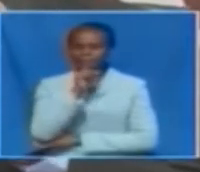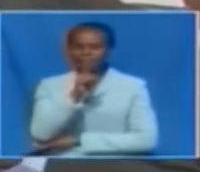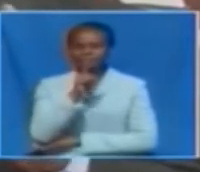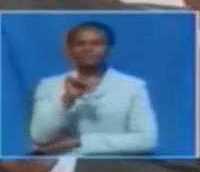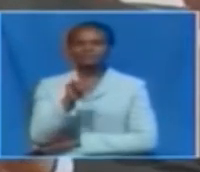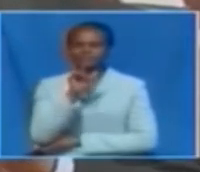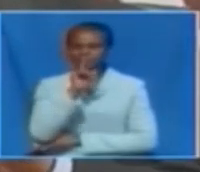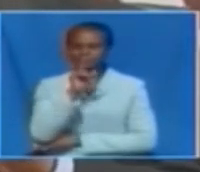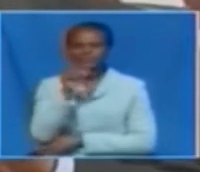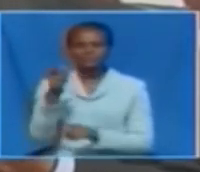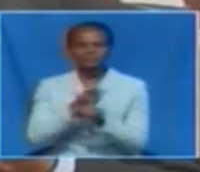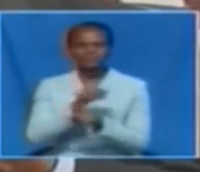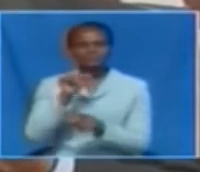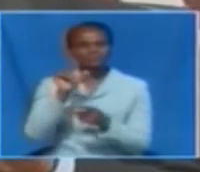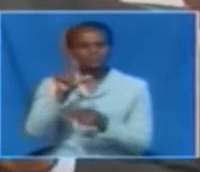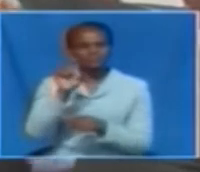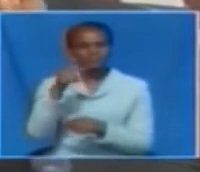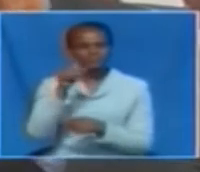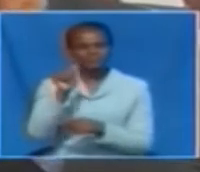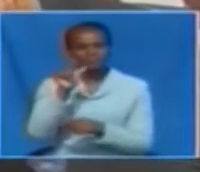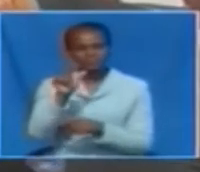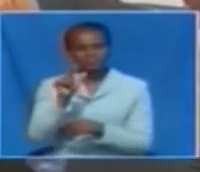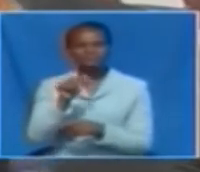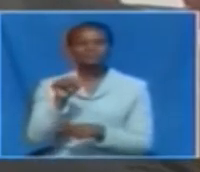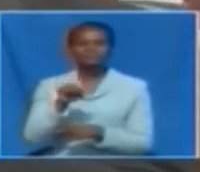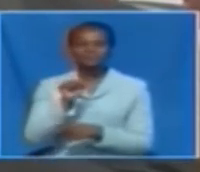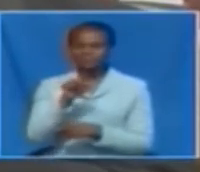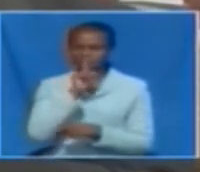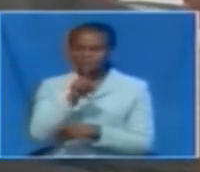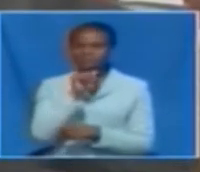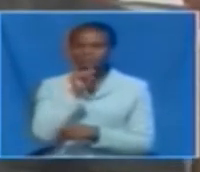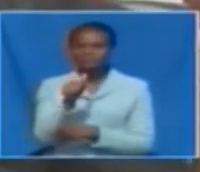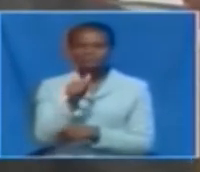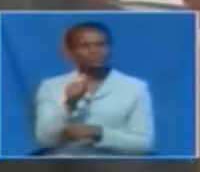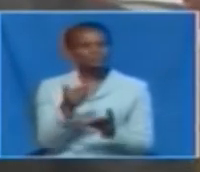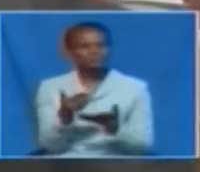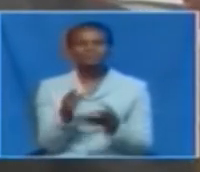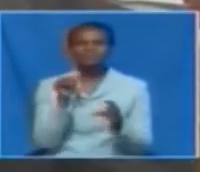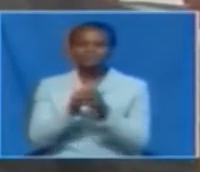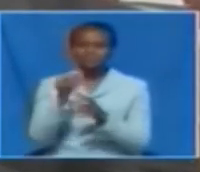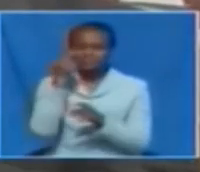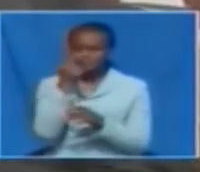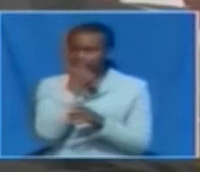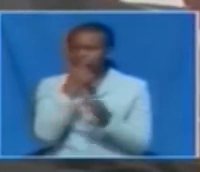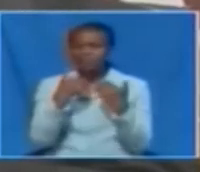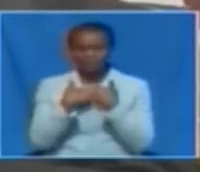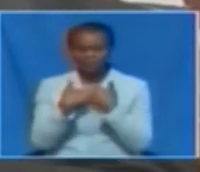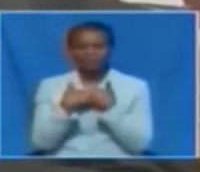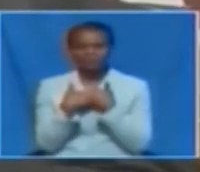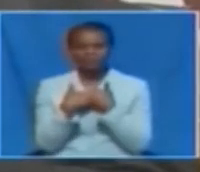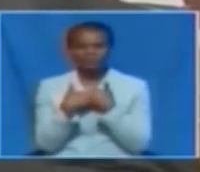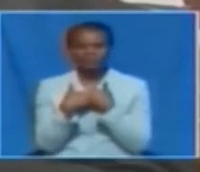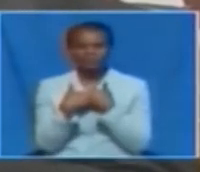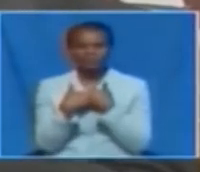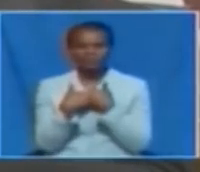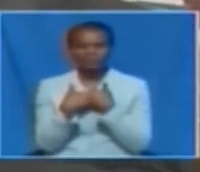found out from the legal opinions that we had that it was not cast in iron that they had to have